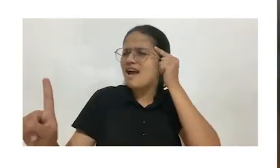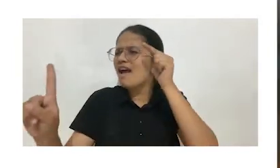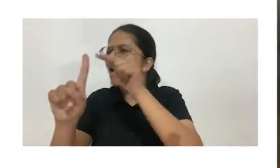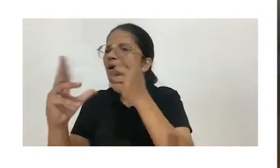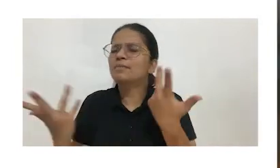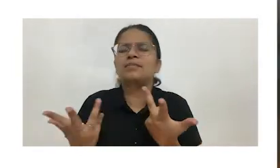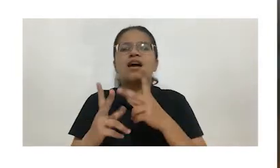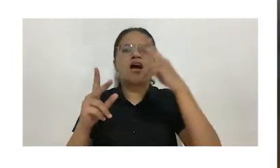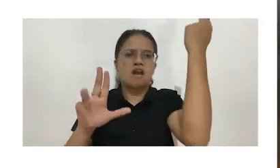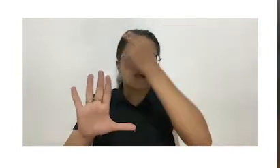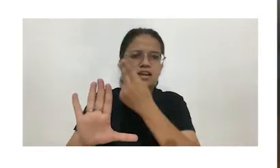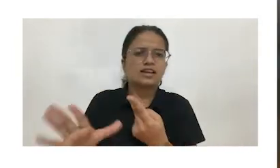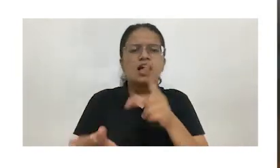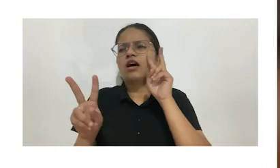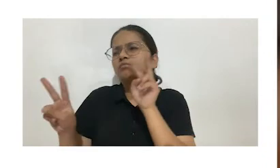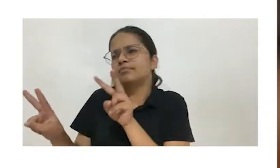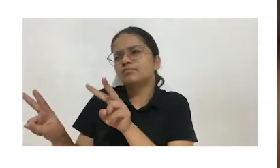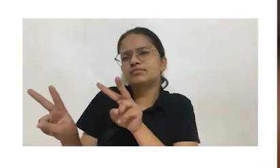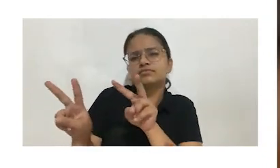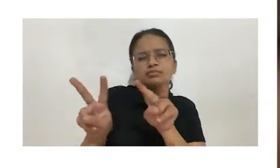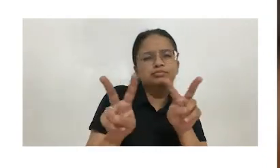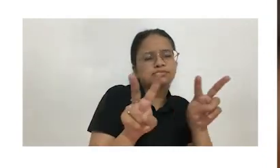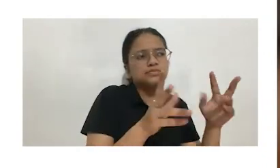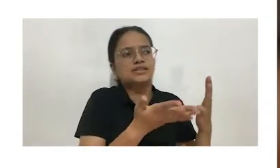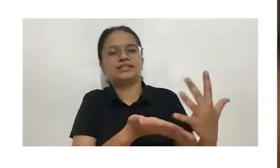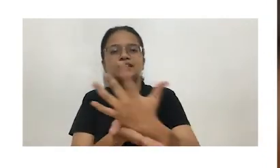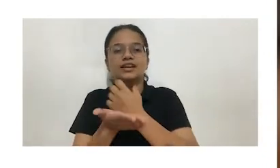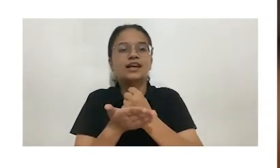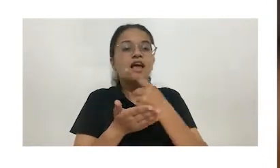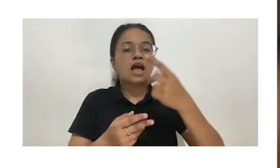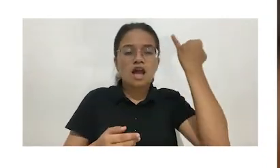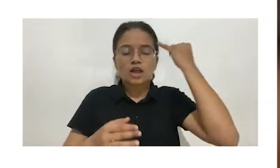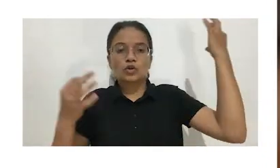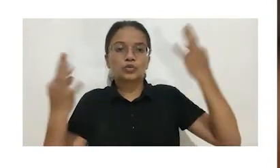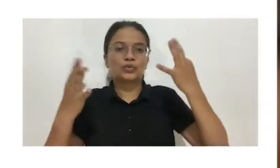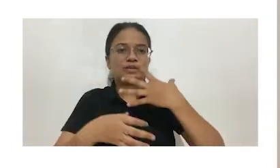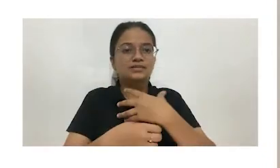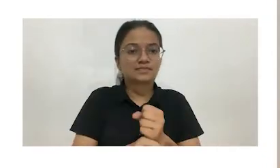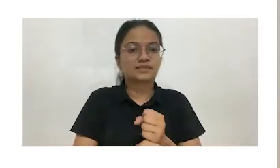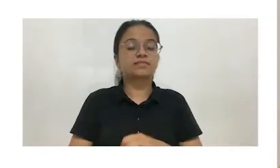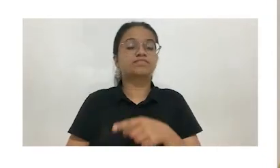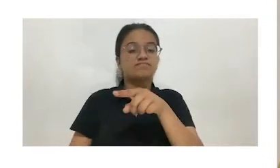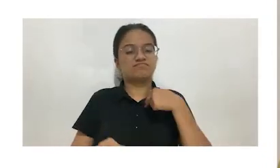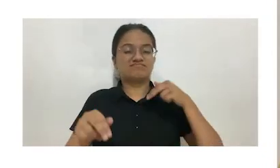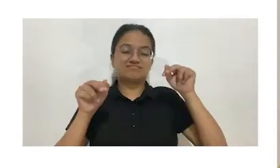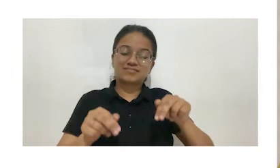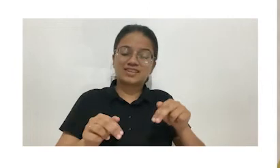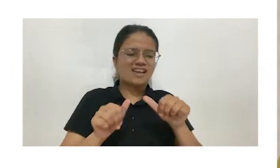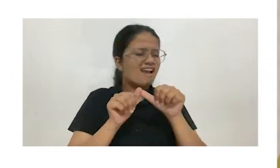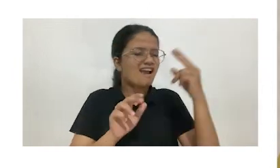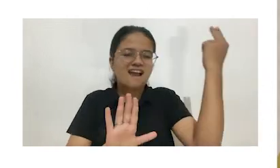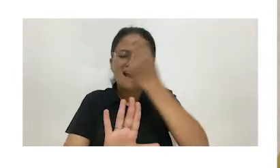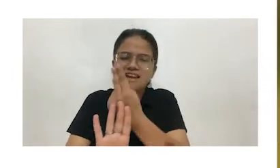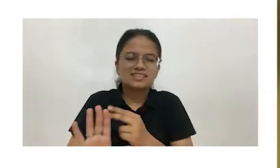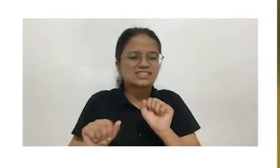what is perceived as high and low art and to look across the collection to draw interesting connections. We really want to